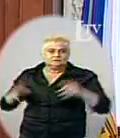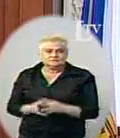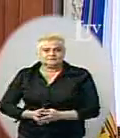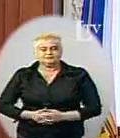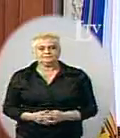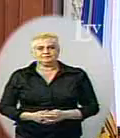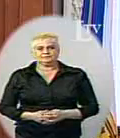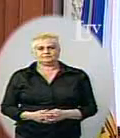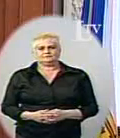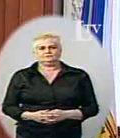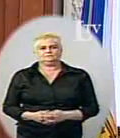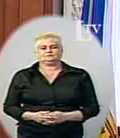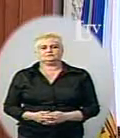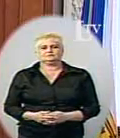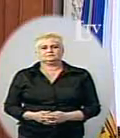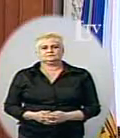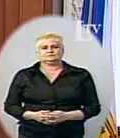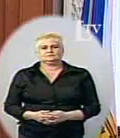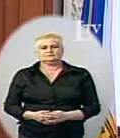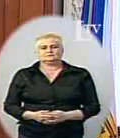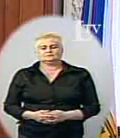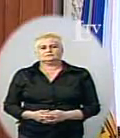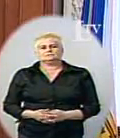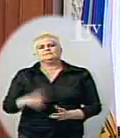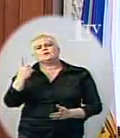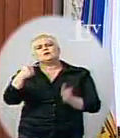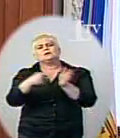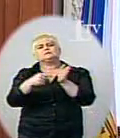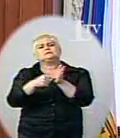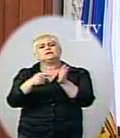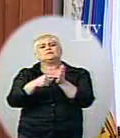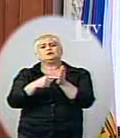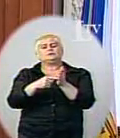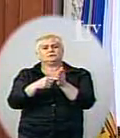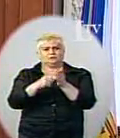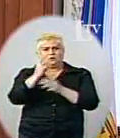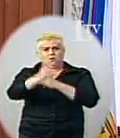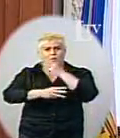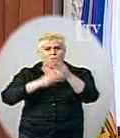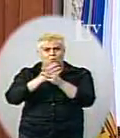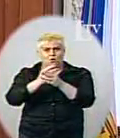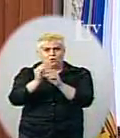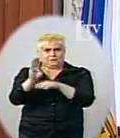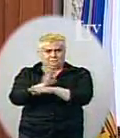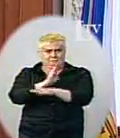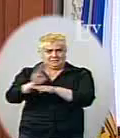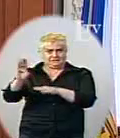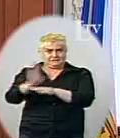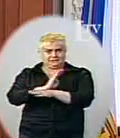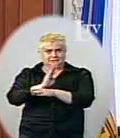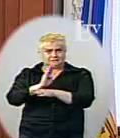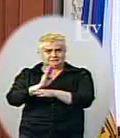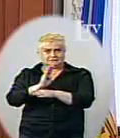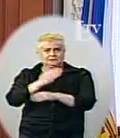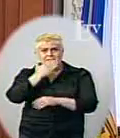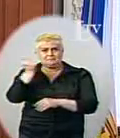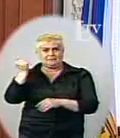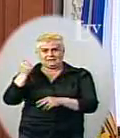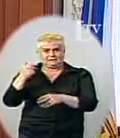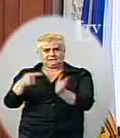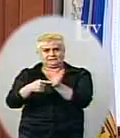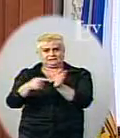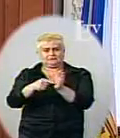We have no better example of a long-standing globally competitive business in this province than